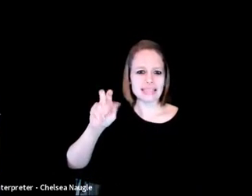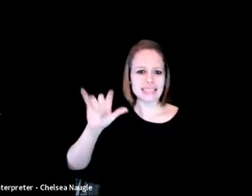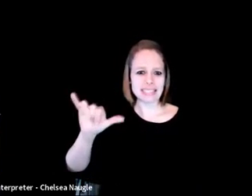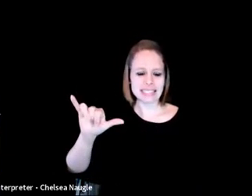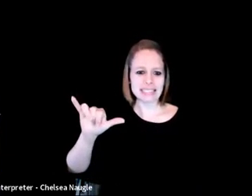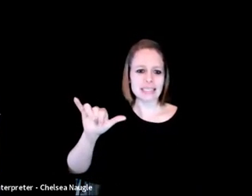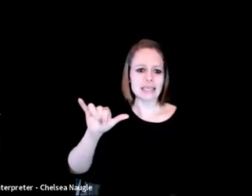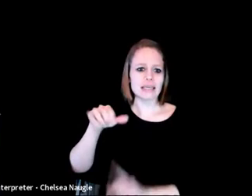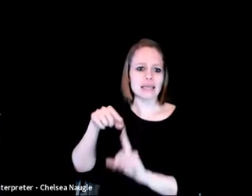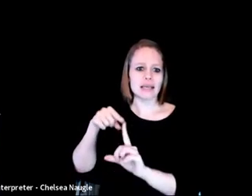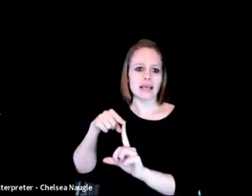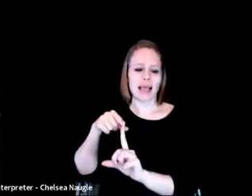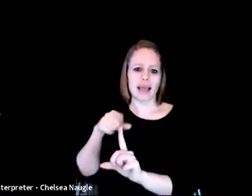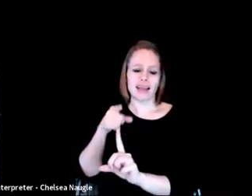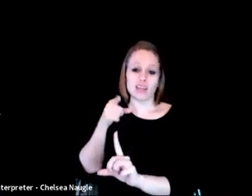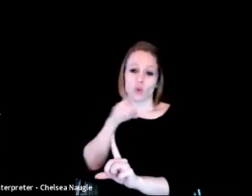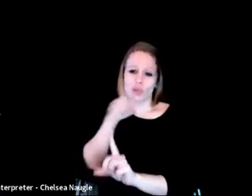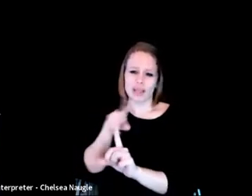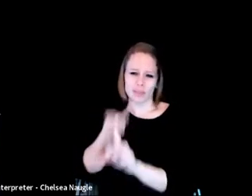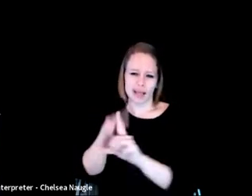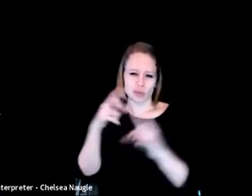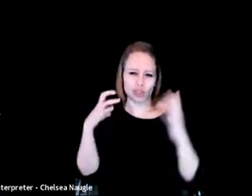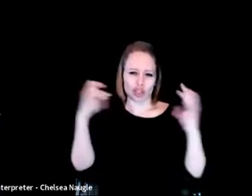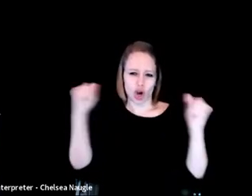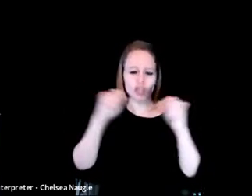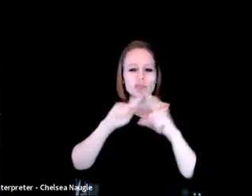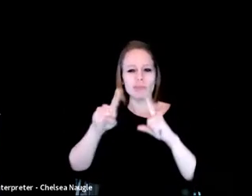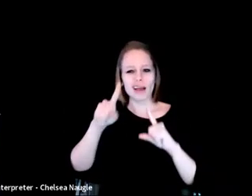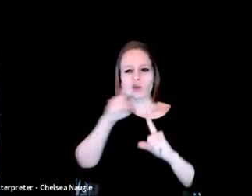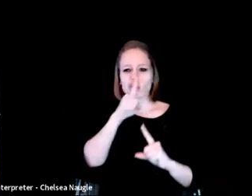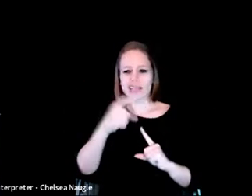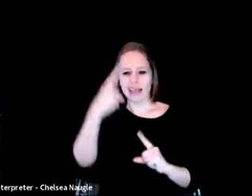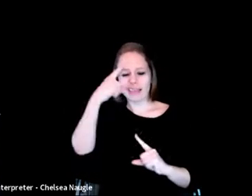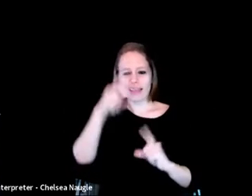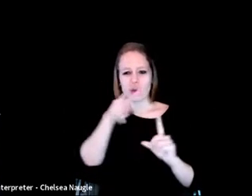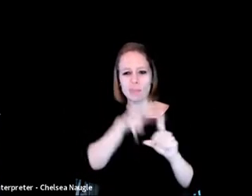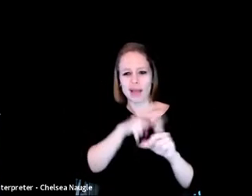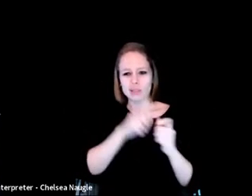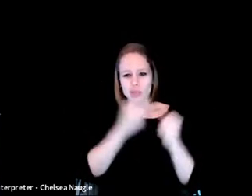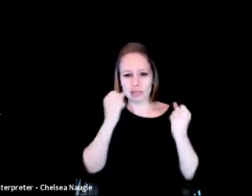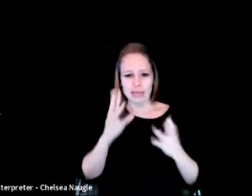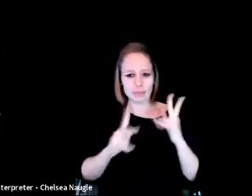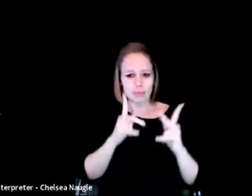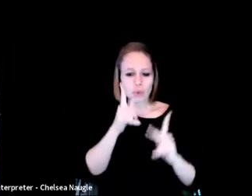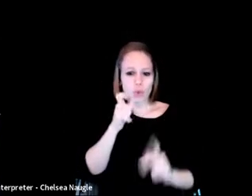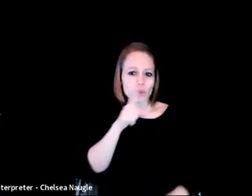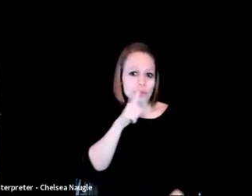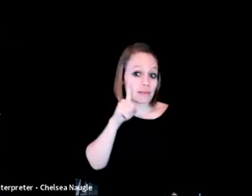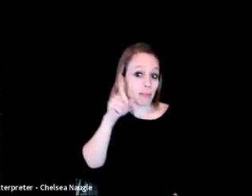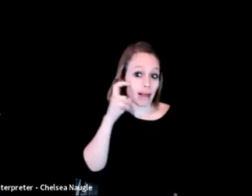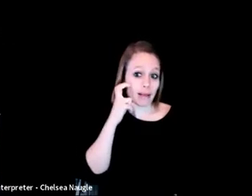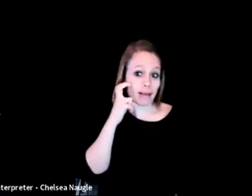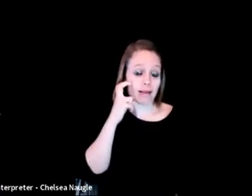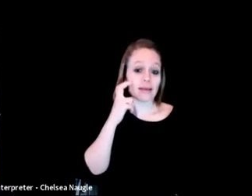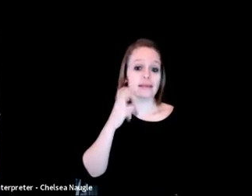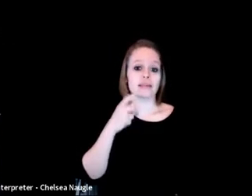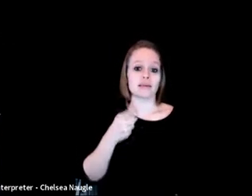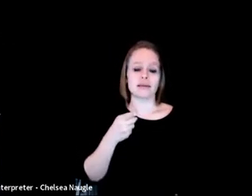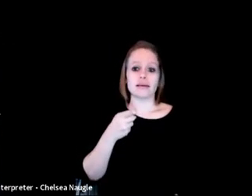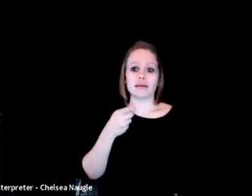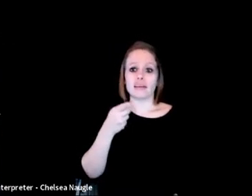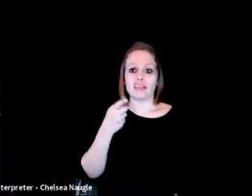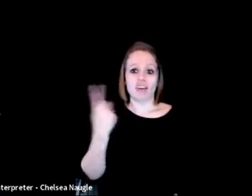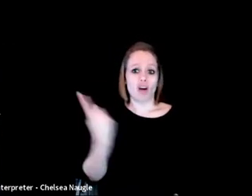certainly true with charge syndrome, but I think it's true with a lot of people who are with deafblindness. They are always functioning